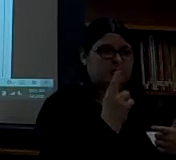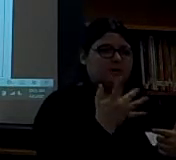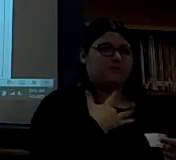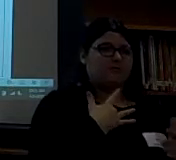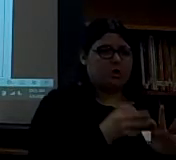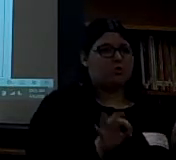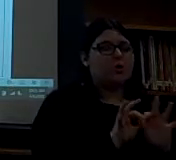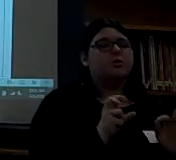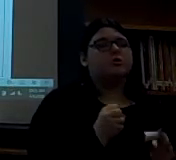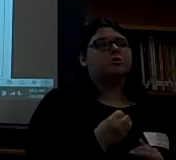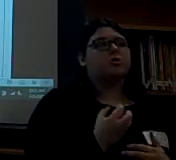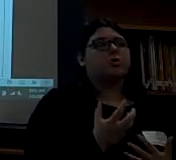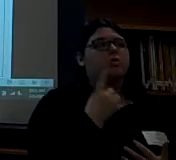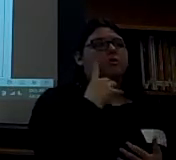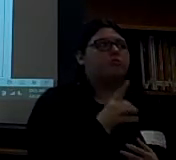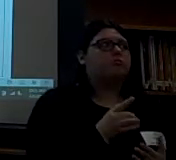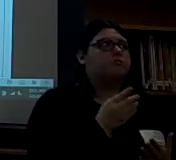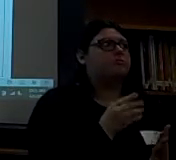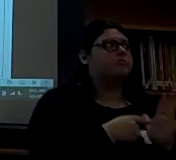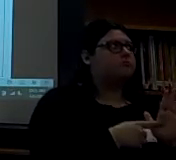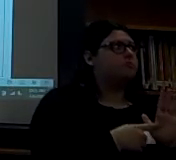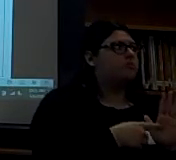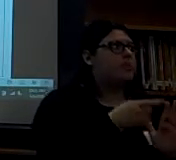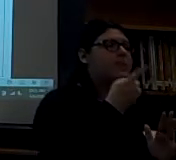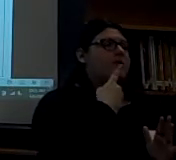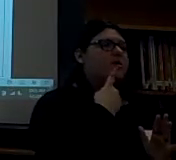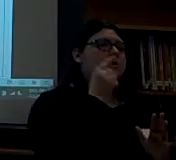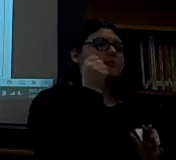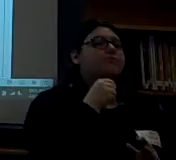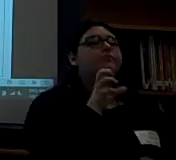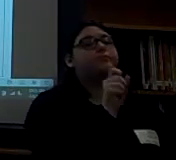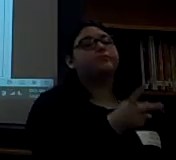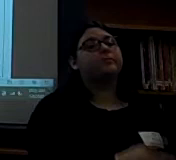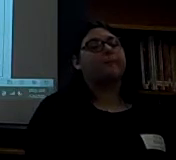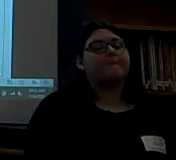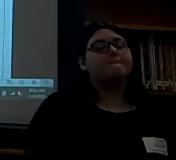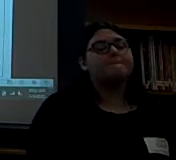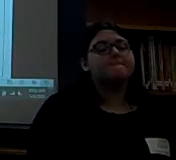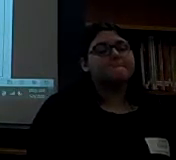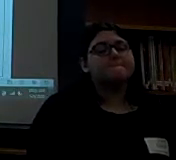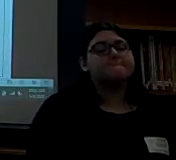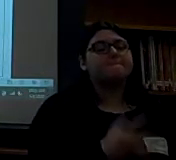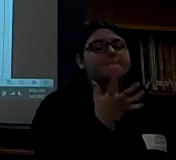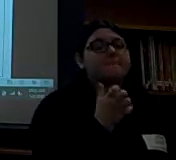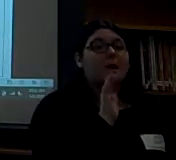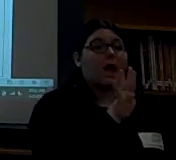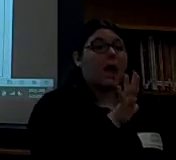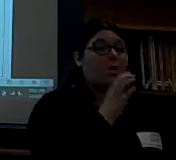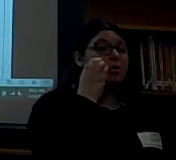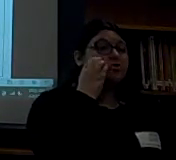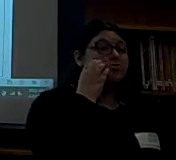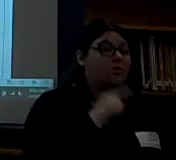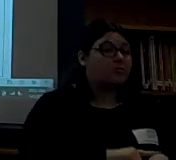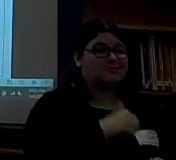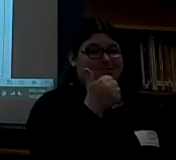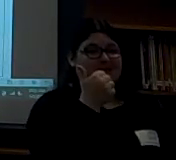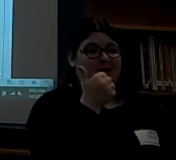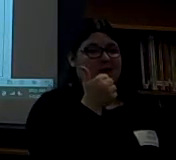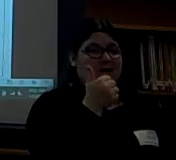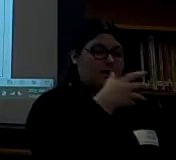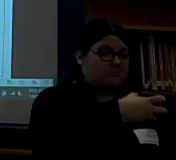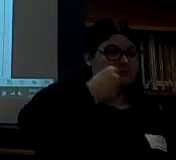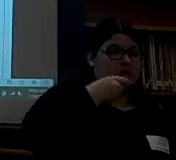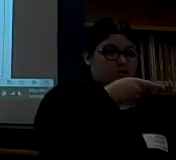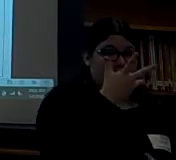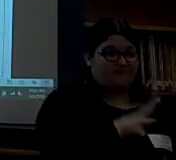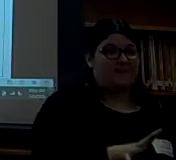significance. So, for example, let's say you say to your teenager, okay, I want your phone at 10 o'clock. I'm taking it, you're done